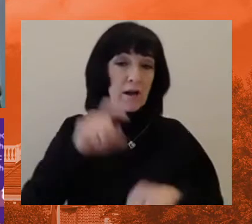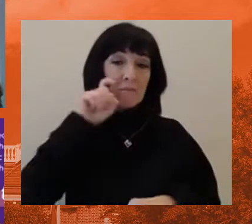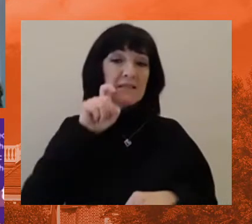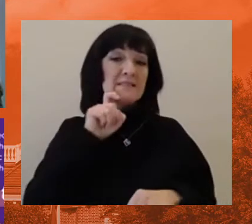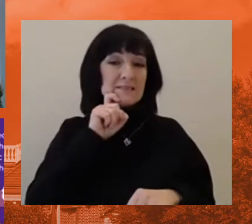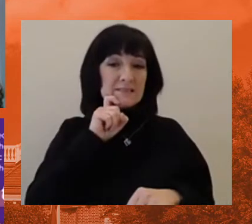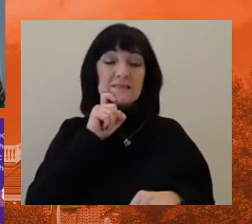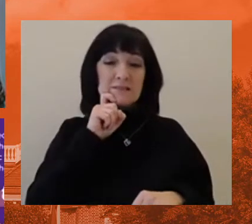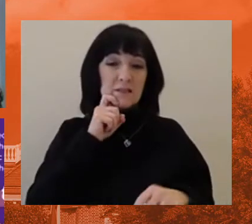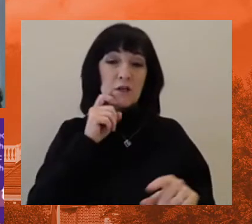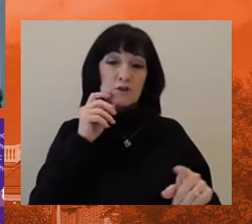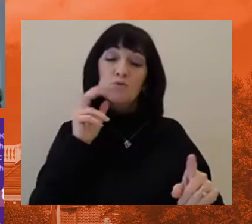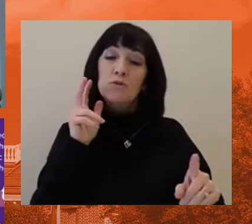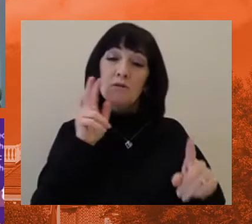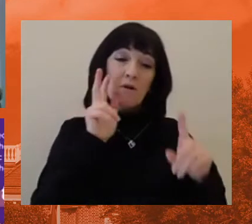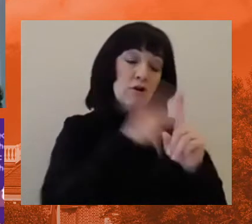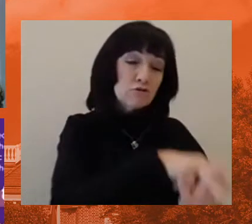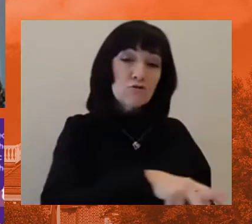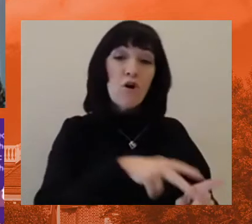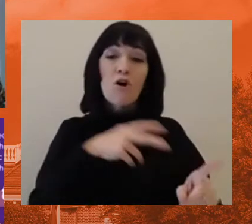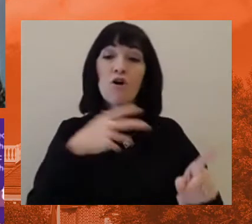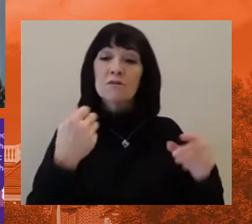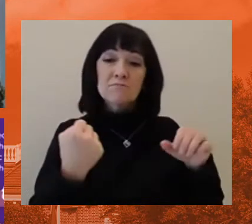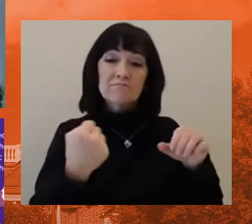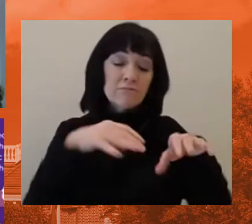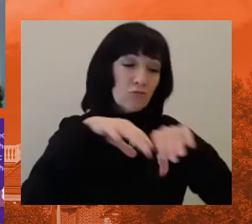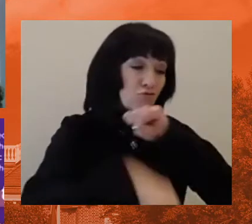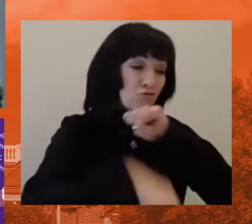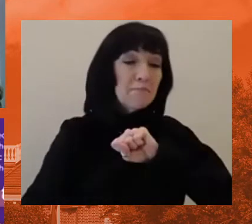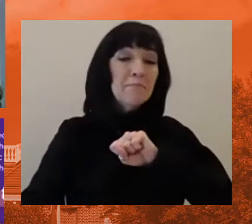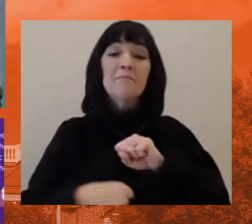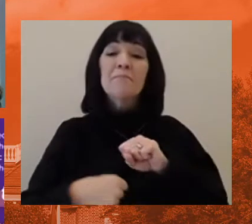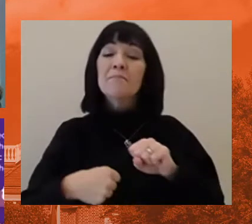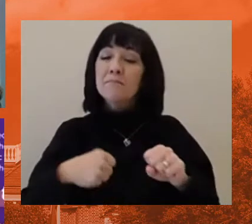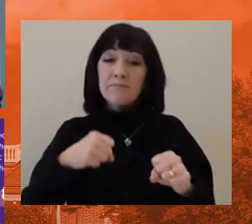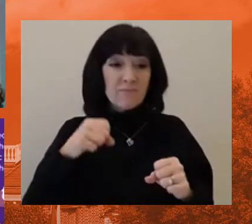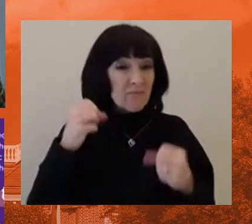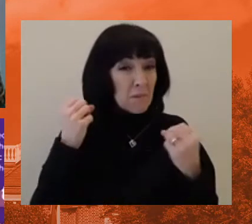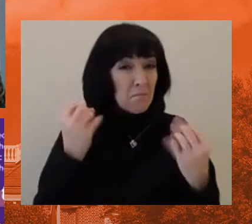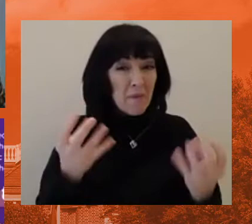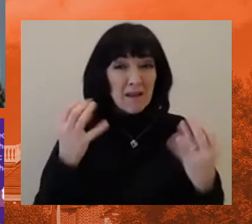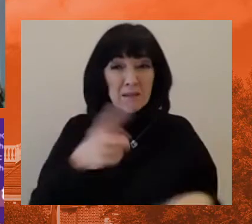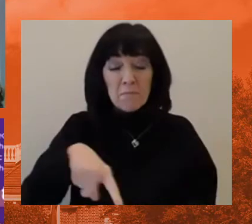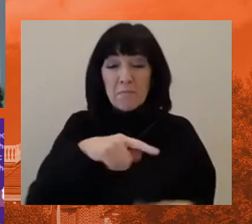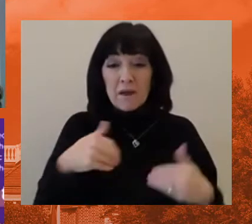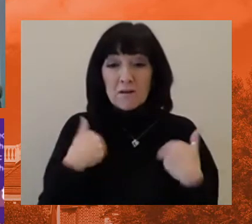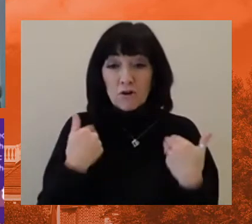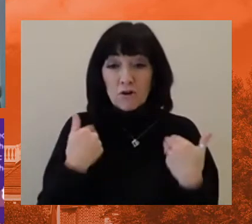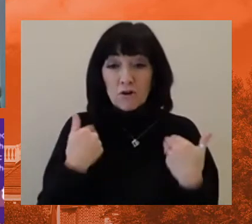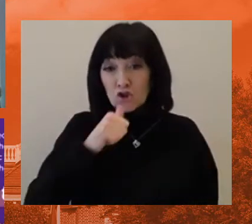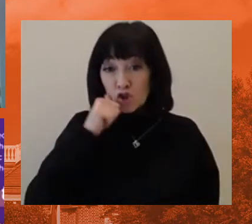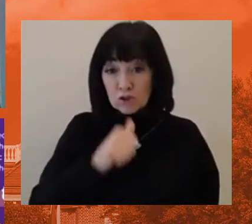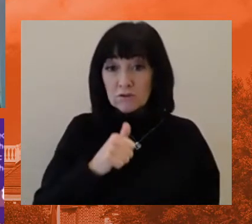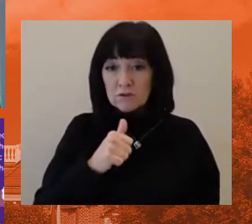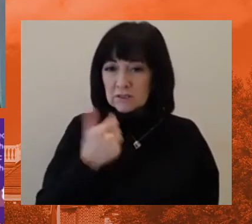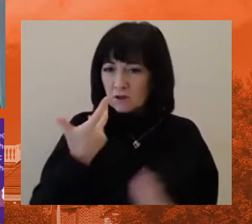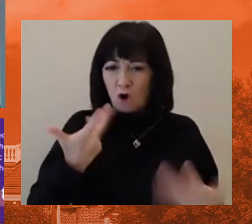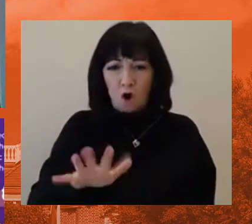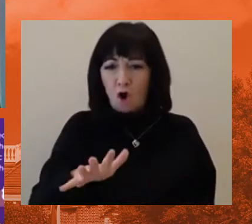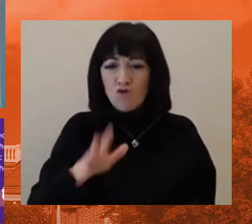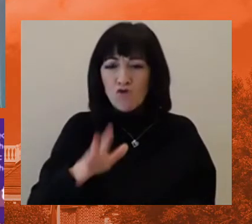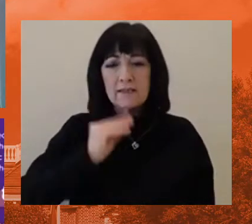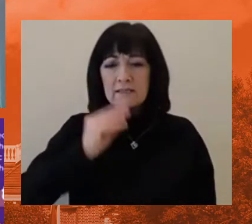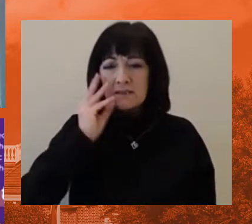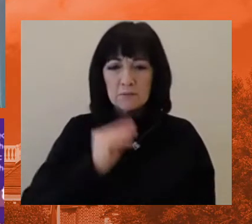25% of teenage girls in high school have been abused physically or sexually. Dating violence against